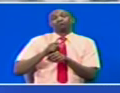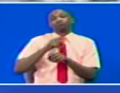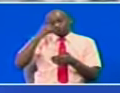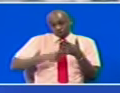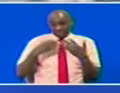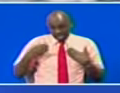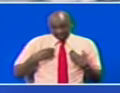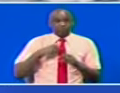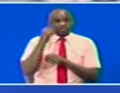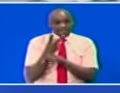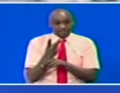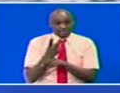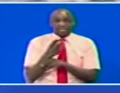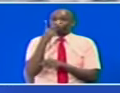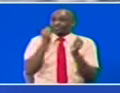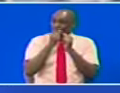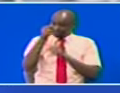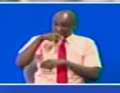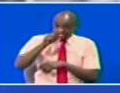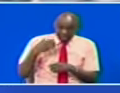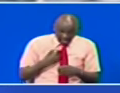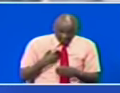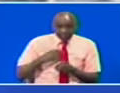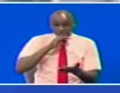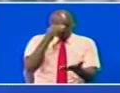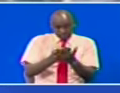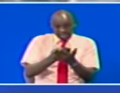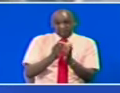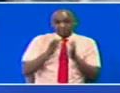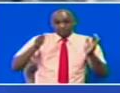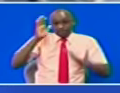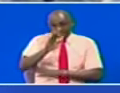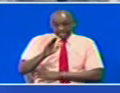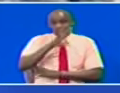of 2015, the airline raised 7.5 billion shillings to fund its expansion